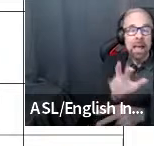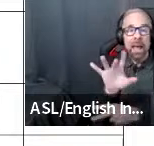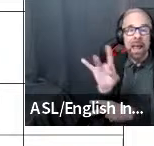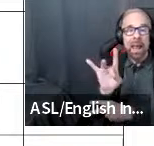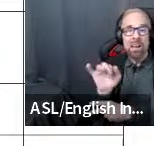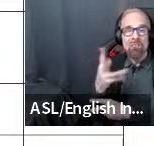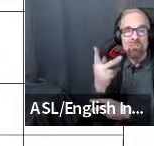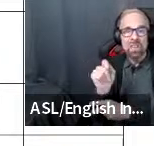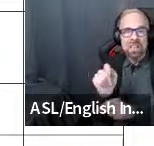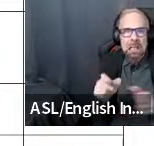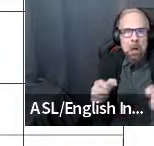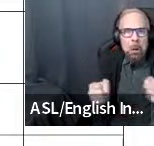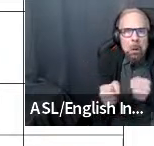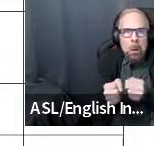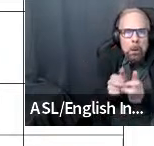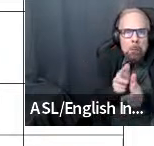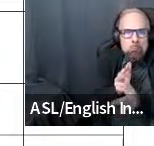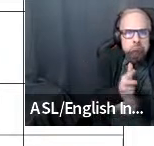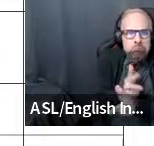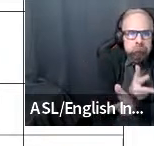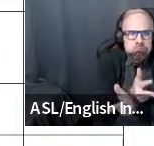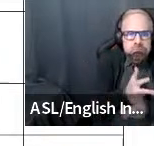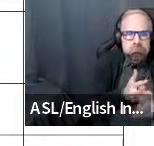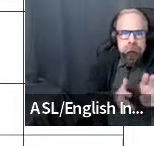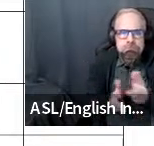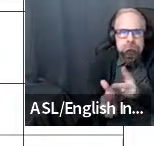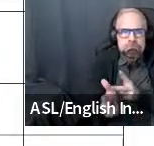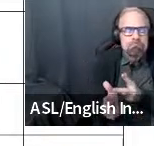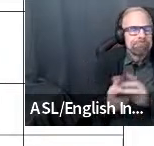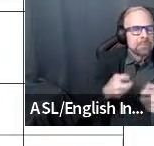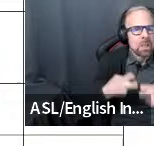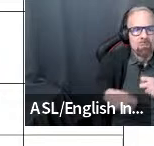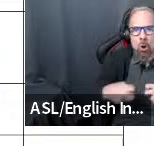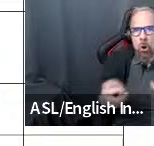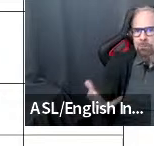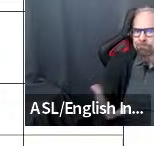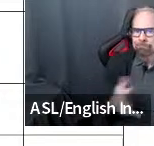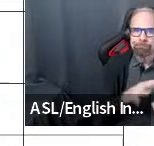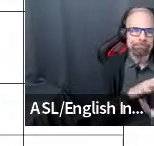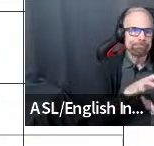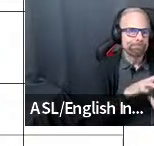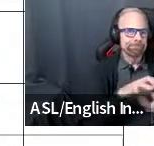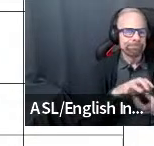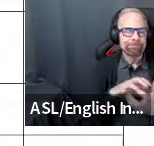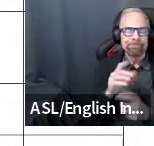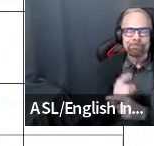you Yeah. know? And meanwhile, it's not like I'm walking like. Taking up the whole space.